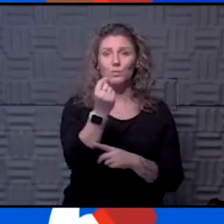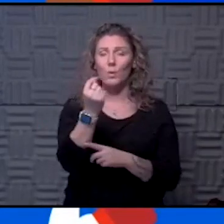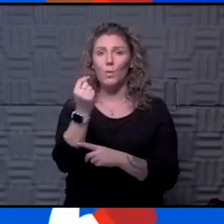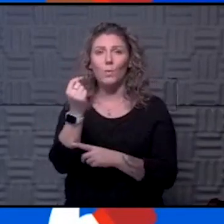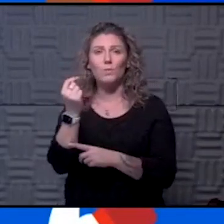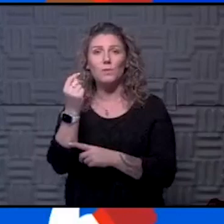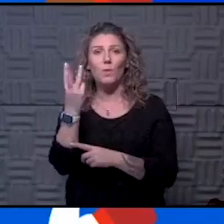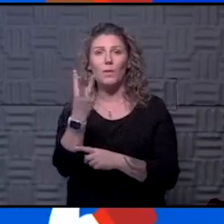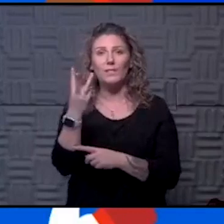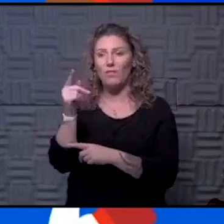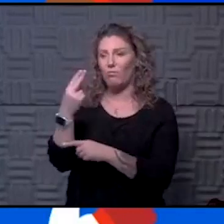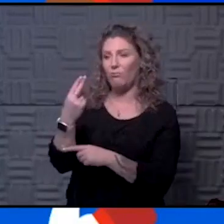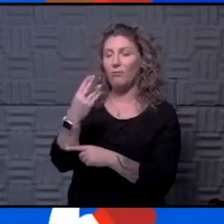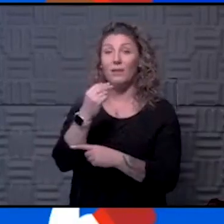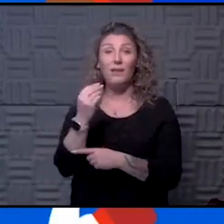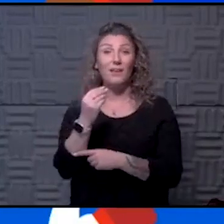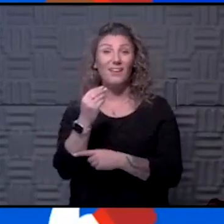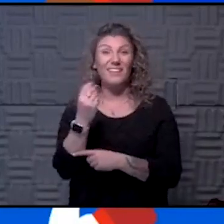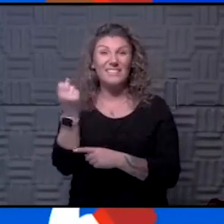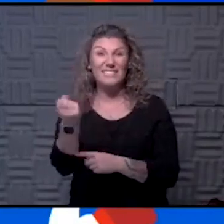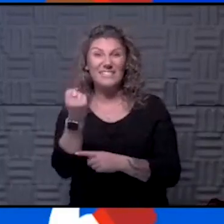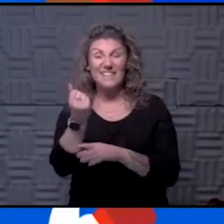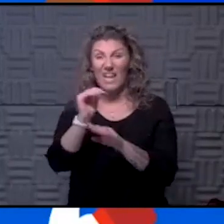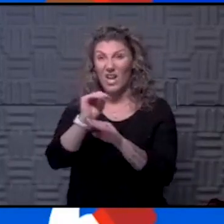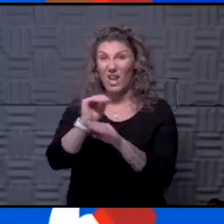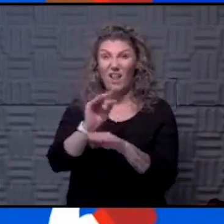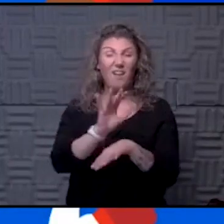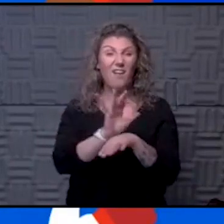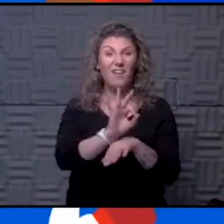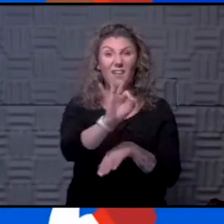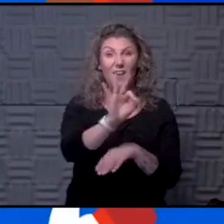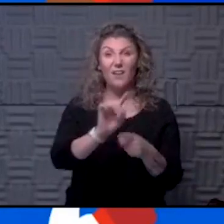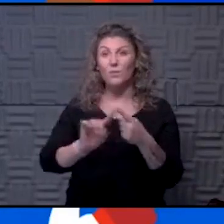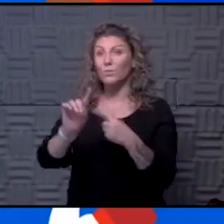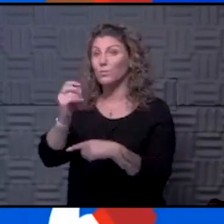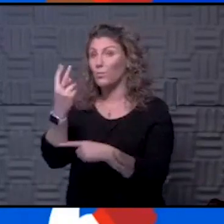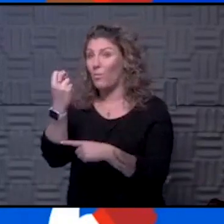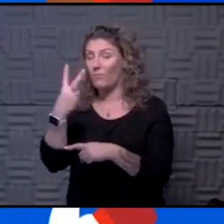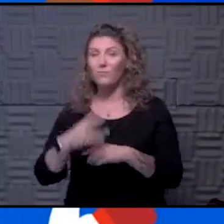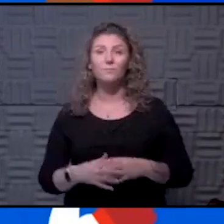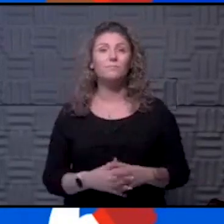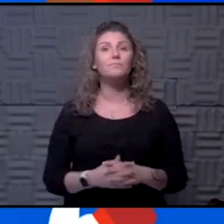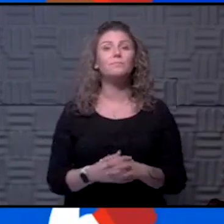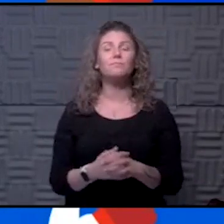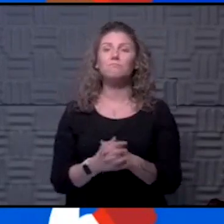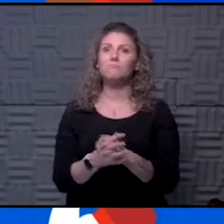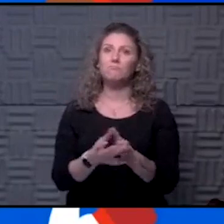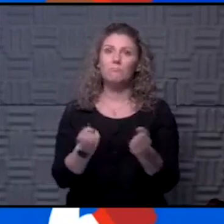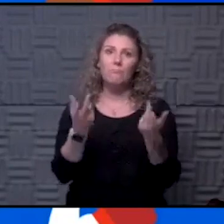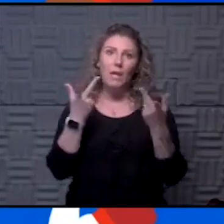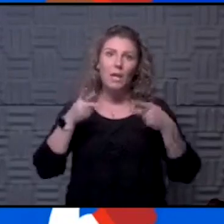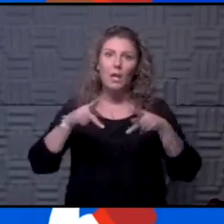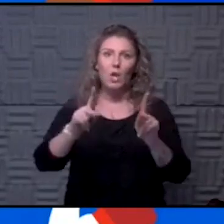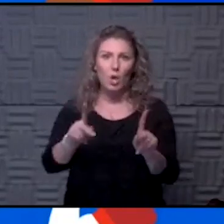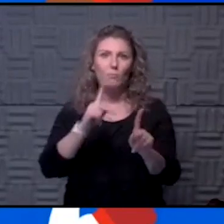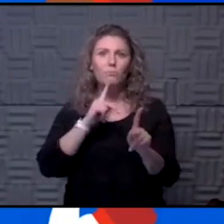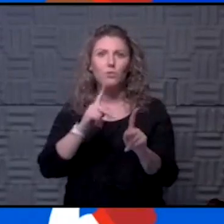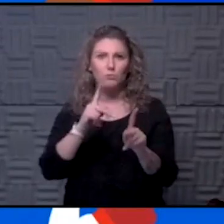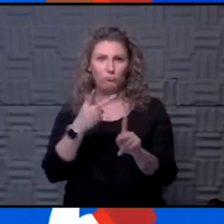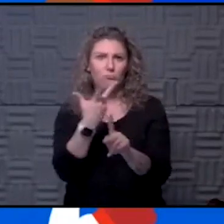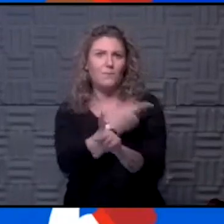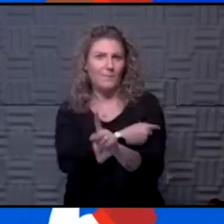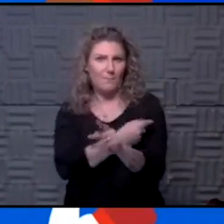Thursday, and open also on Saturday 9 to 12. A lot of opportunities to get vaccinated. I will say